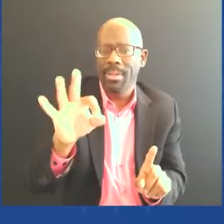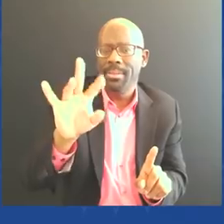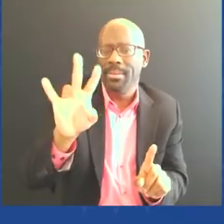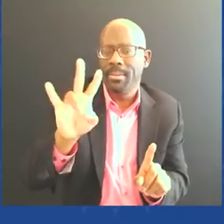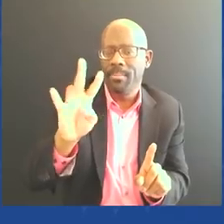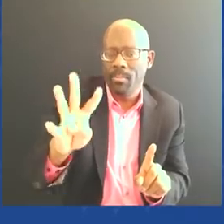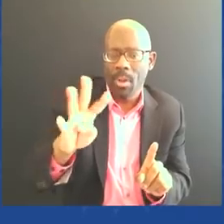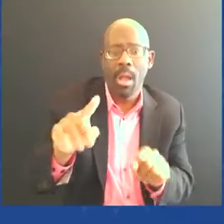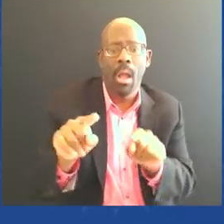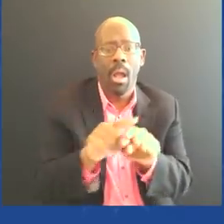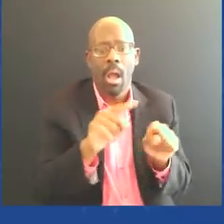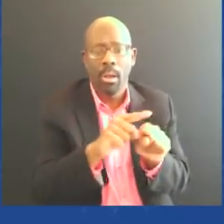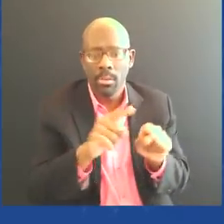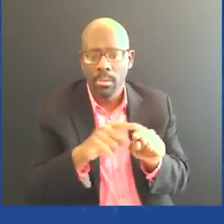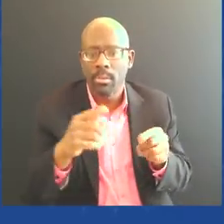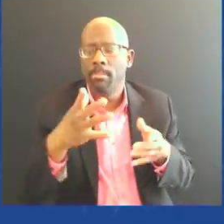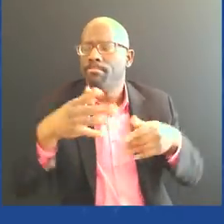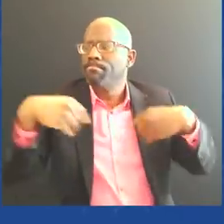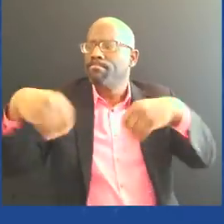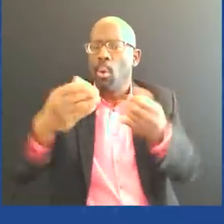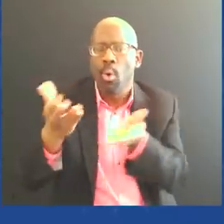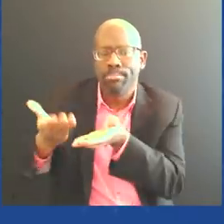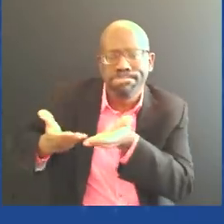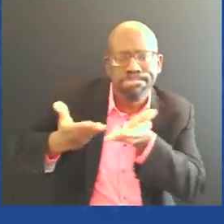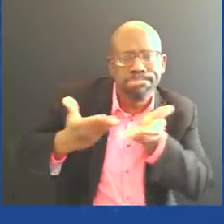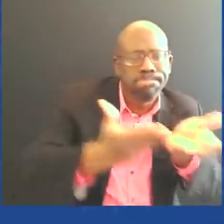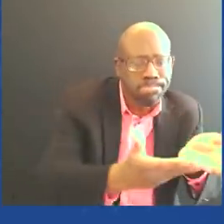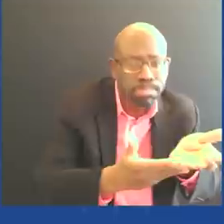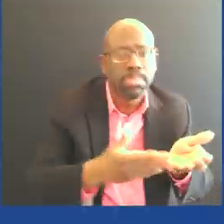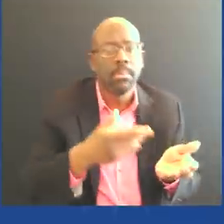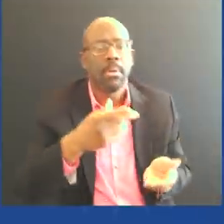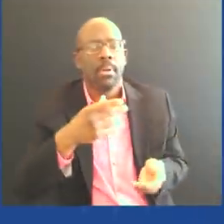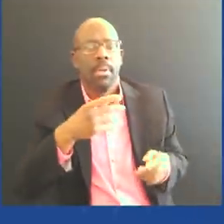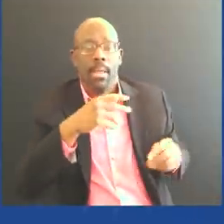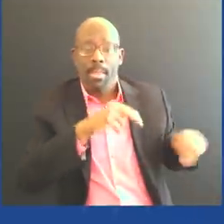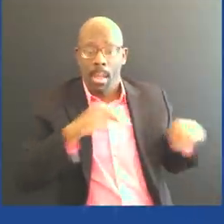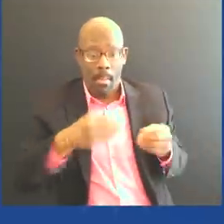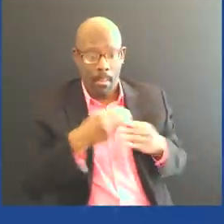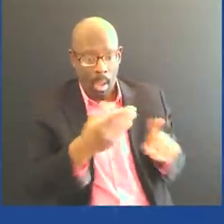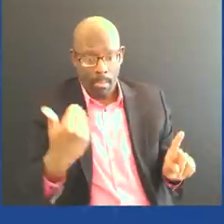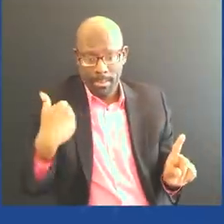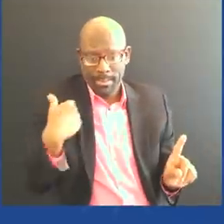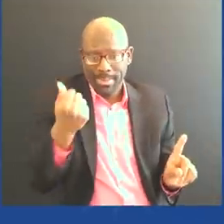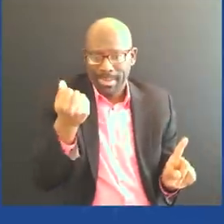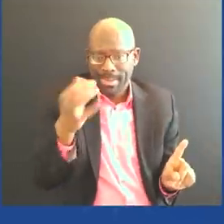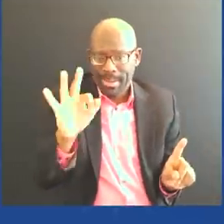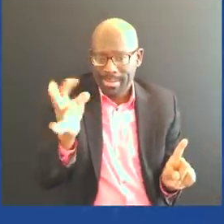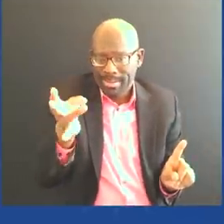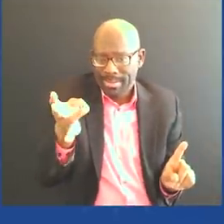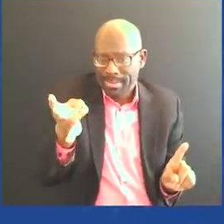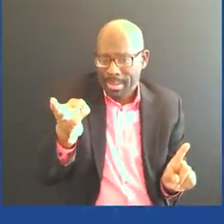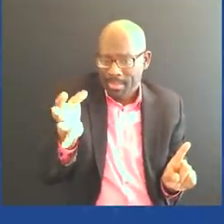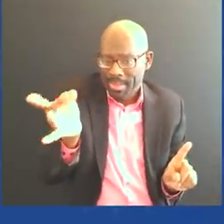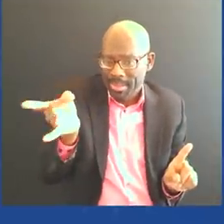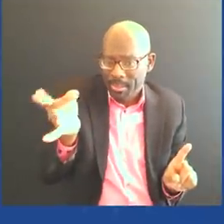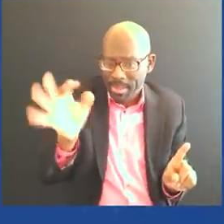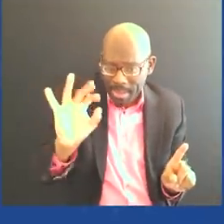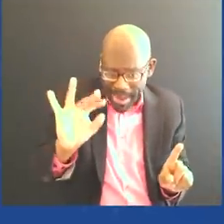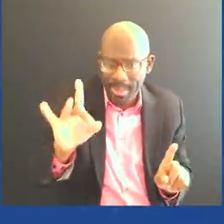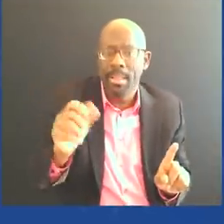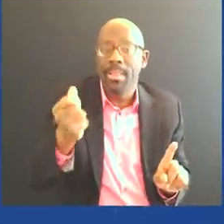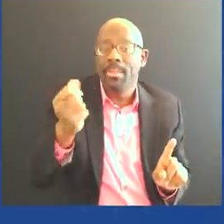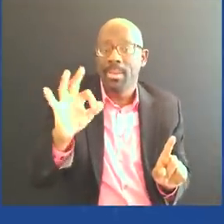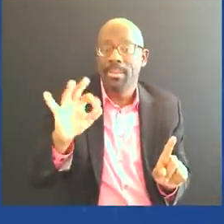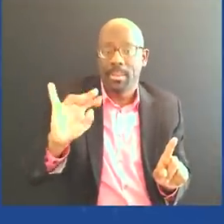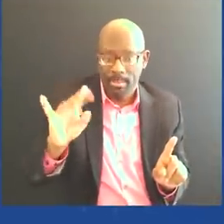May 5, 1798. Captain Stephen Decatur was appointed to command and outfit her for sea. Delaware cruised to protect the American